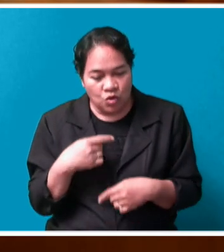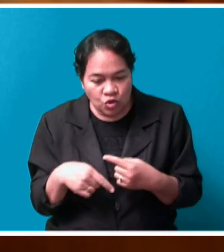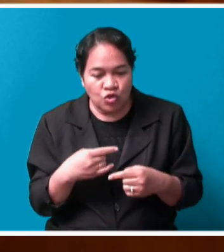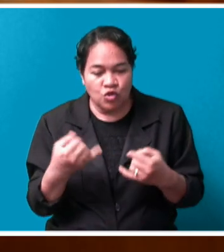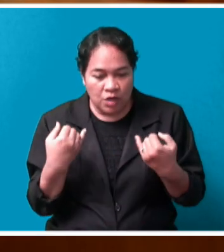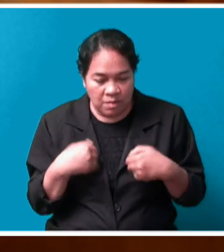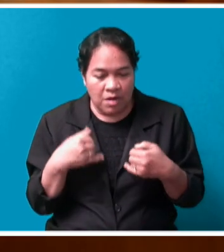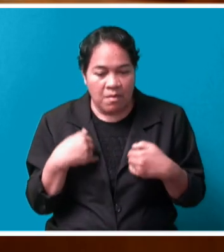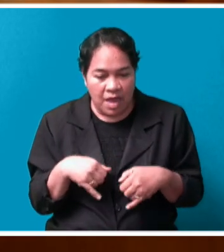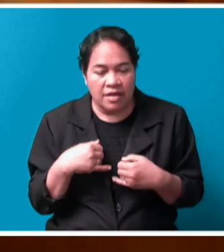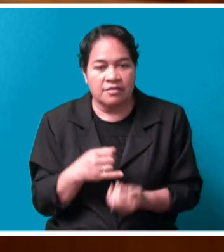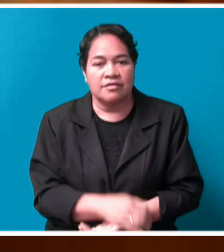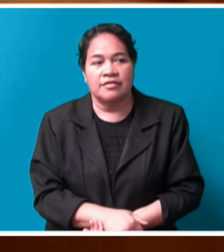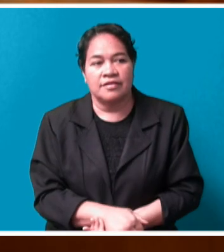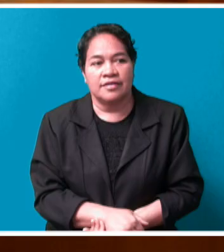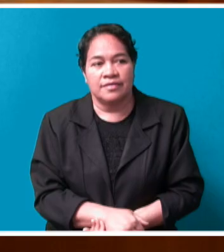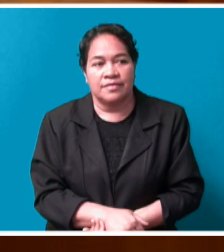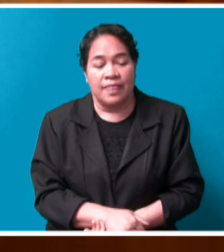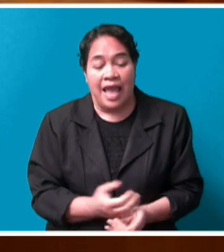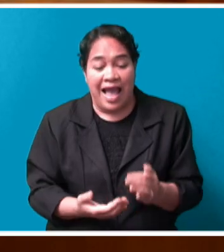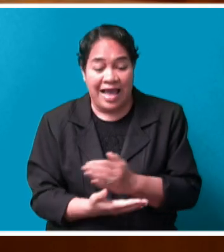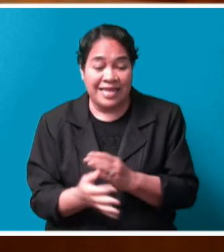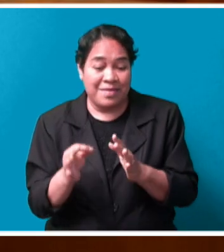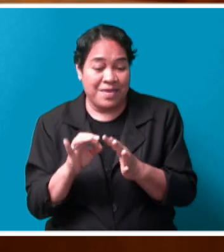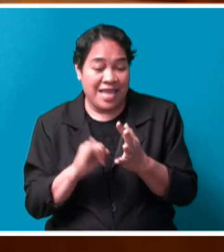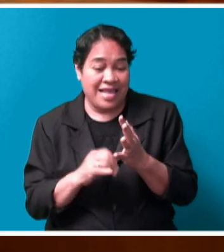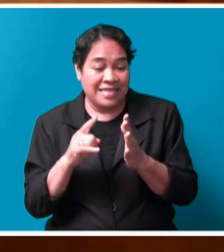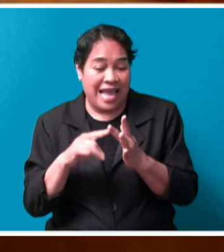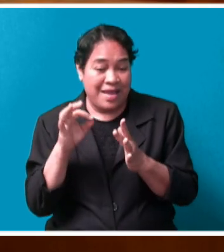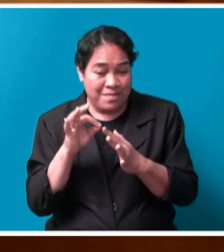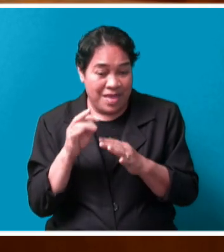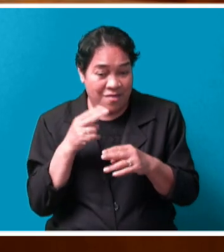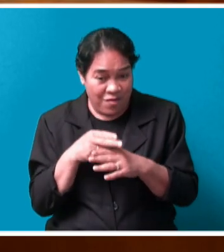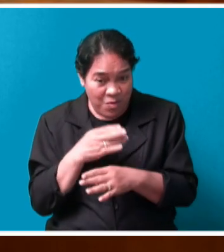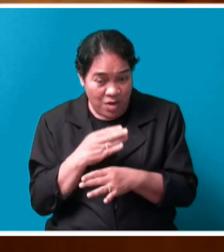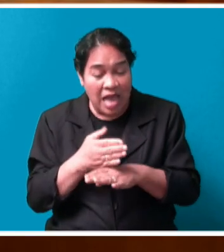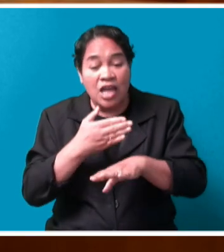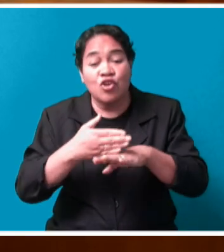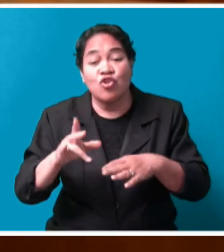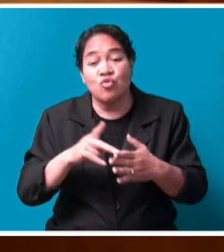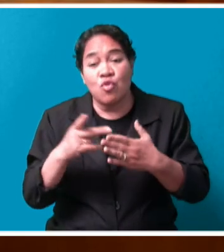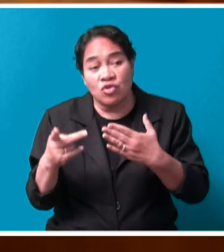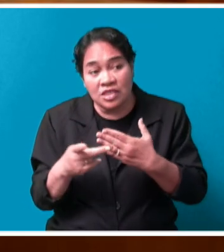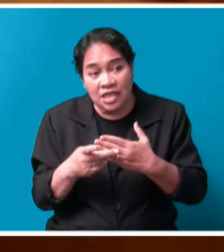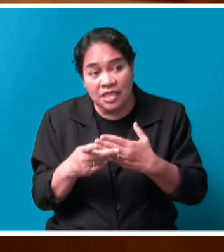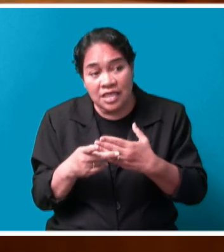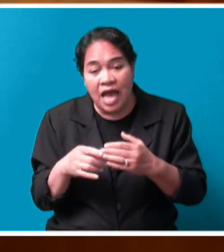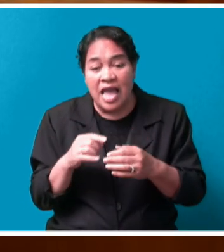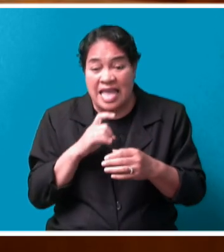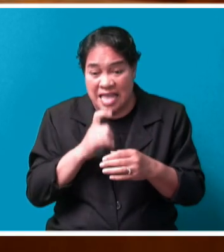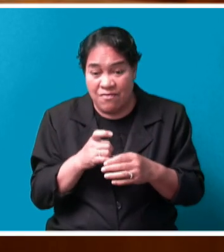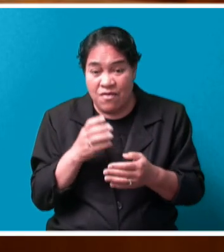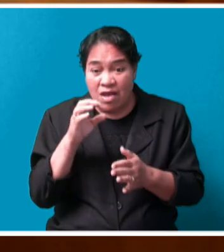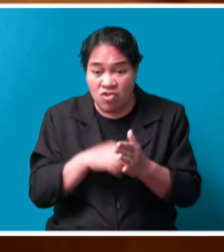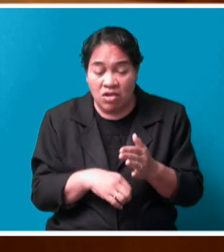strengthened. Under the PSIP framework, new projects above the $2 million